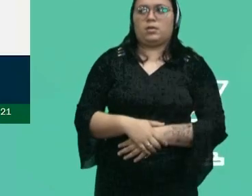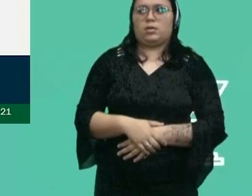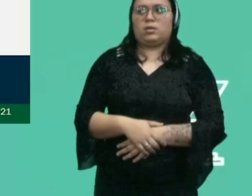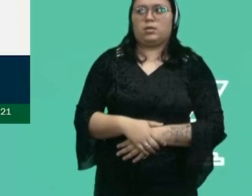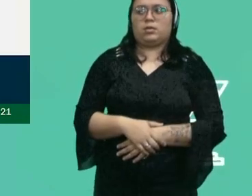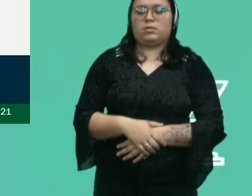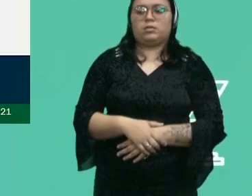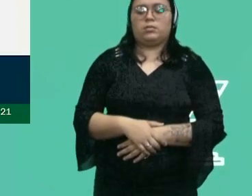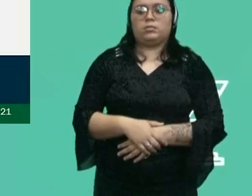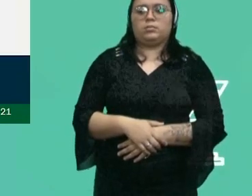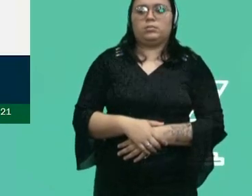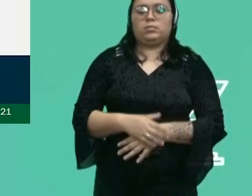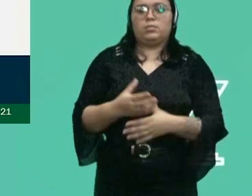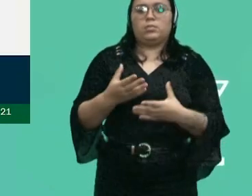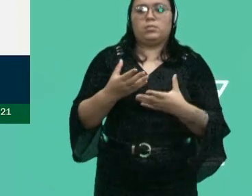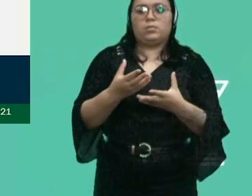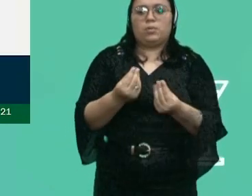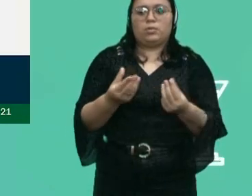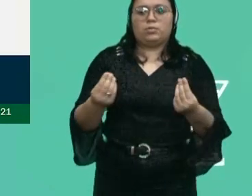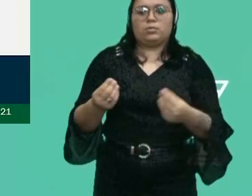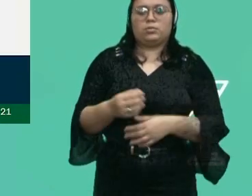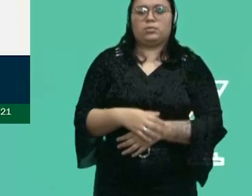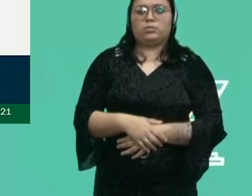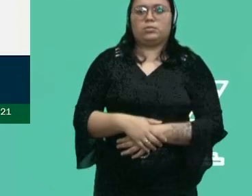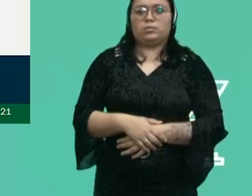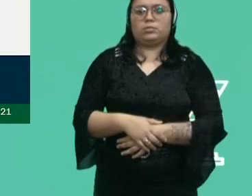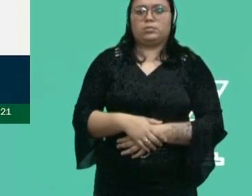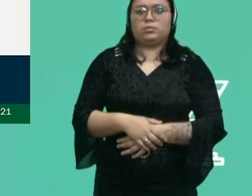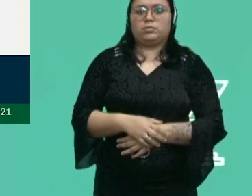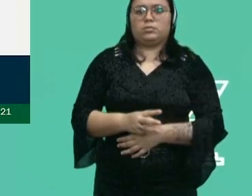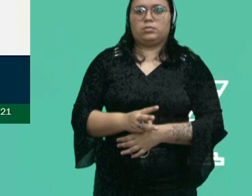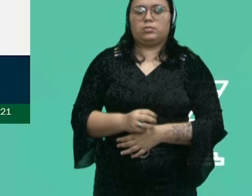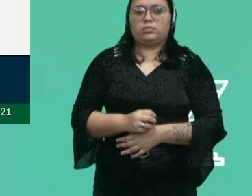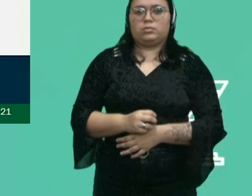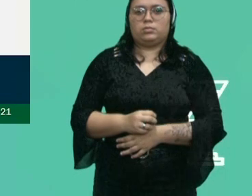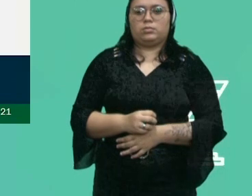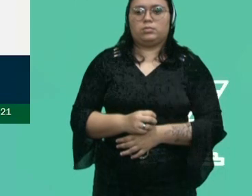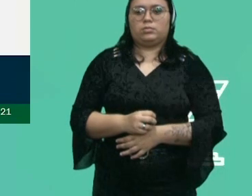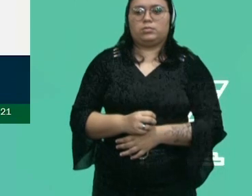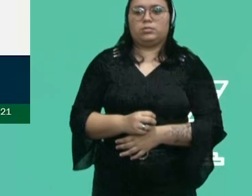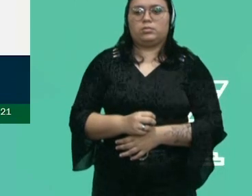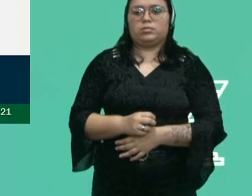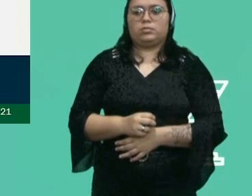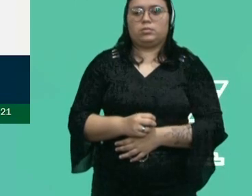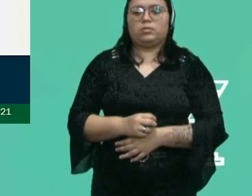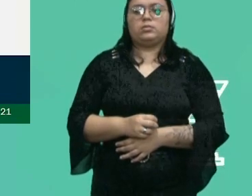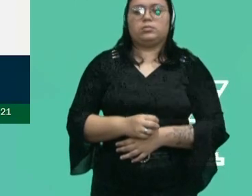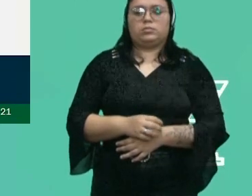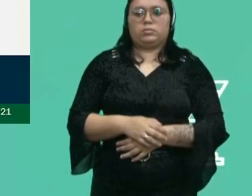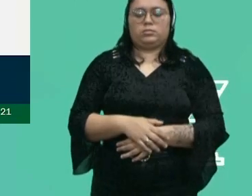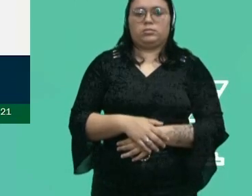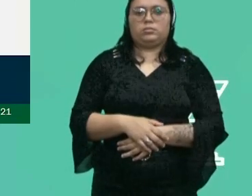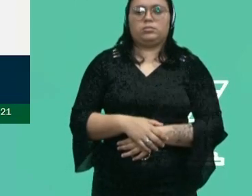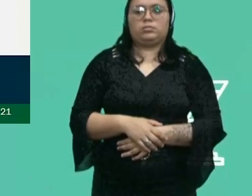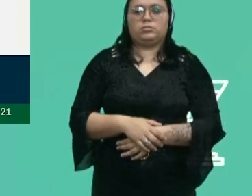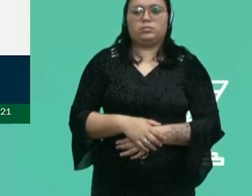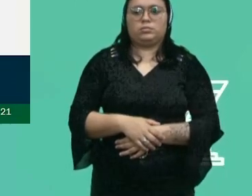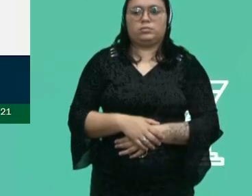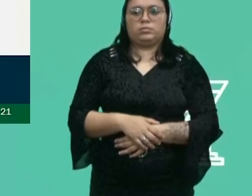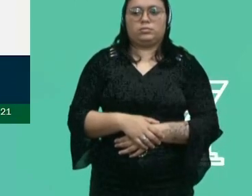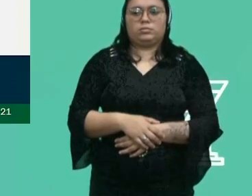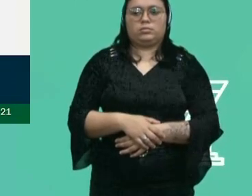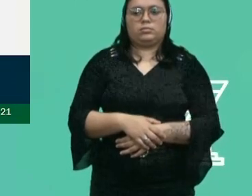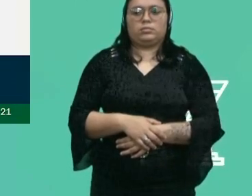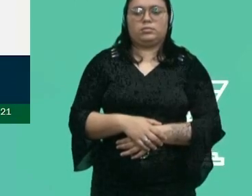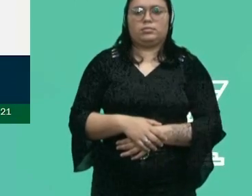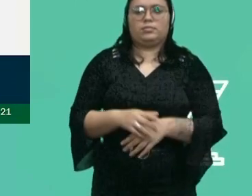So feel free to go to hydrogen.energy.gov, our H2IQ hour. Again, a lot of tools, a